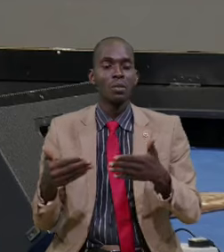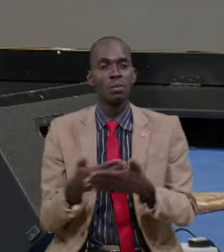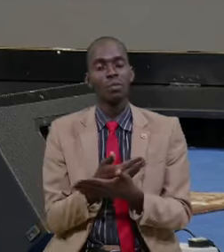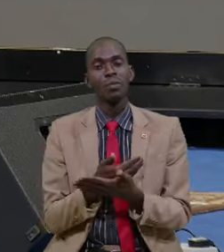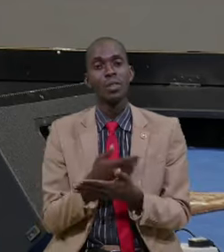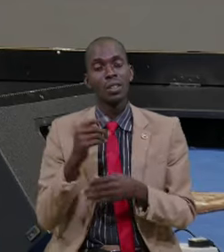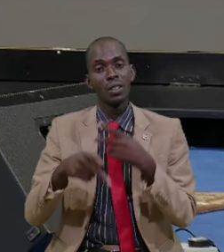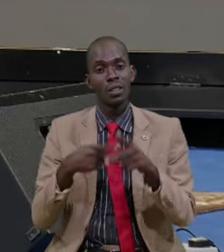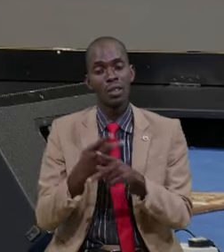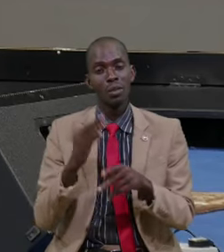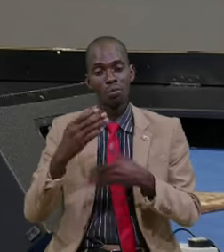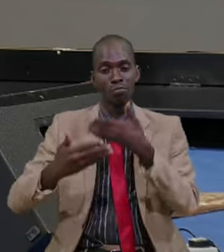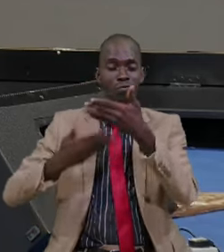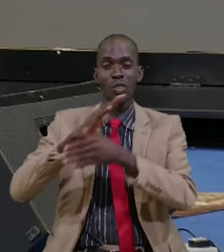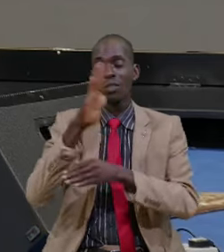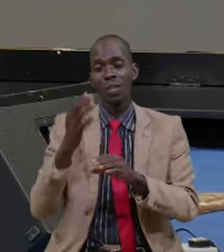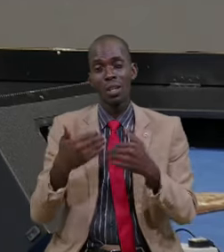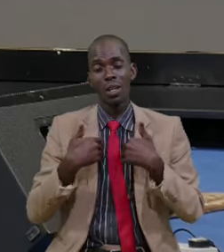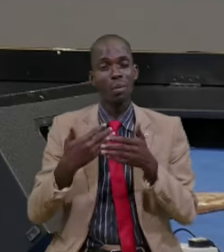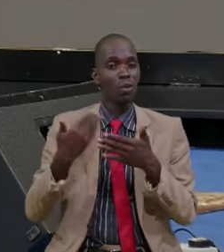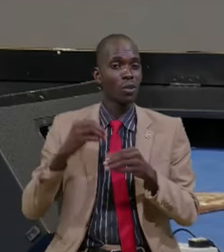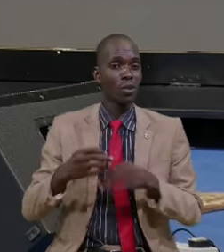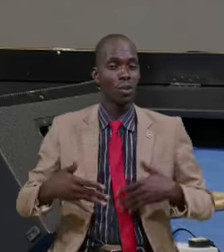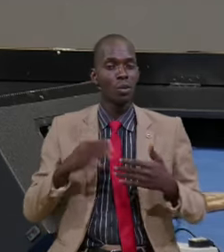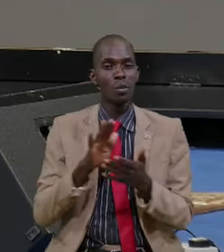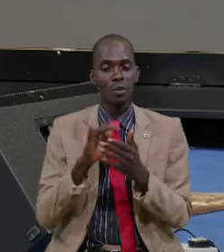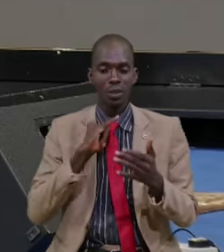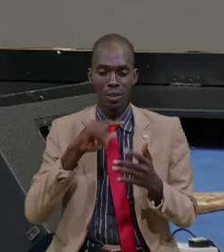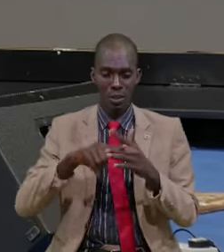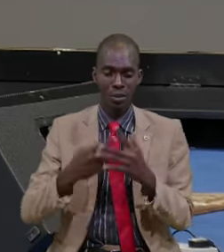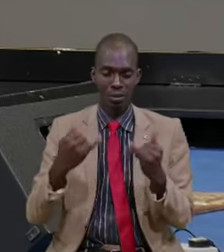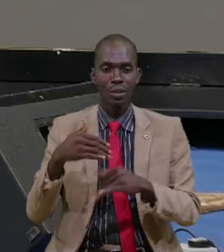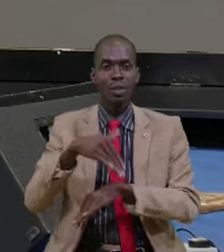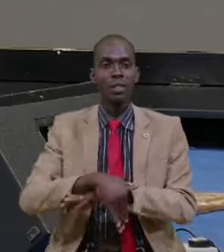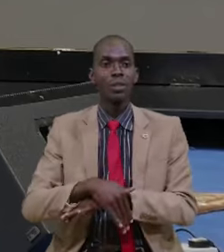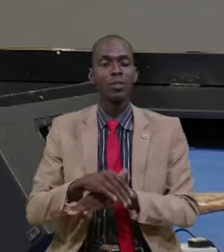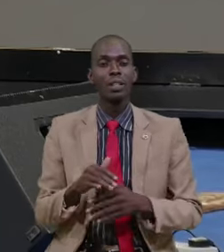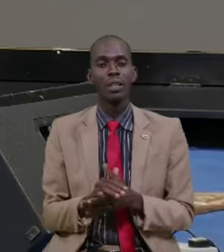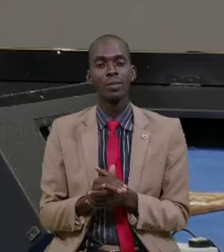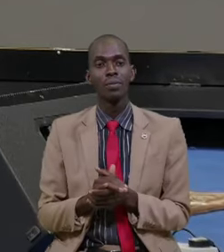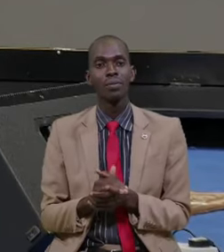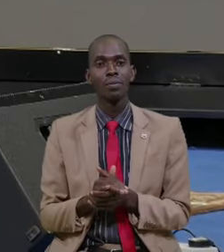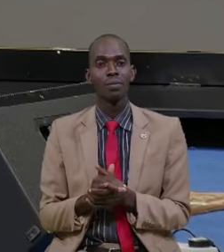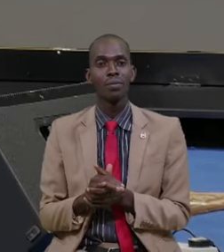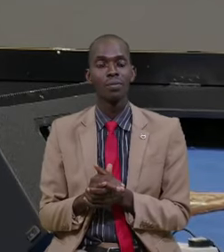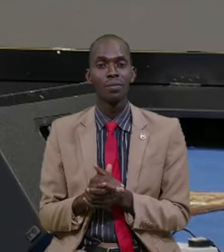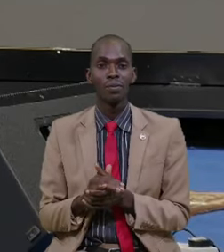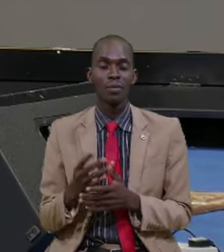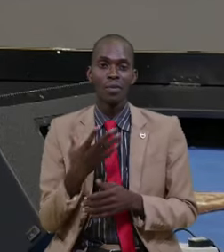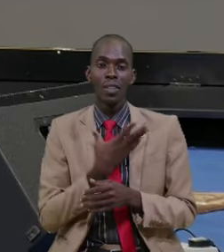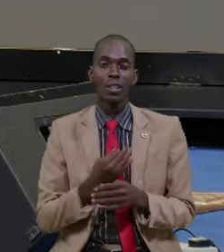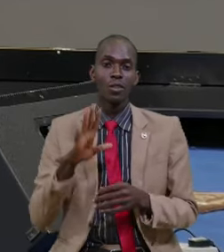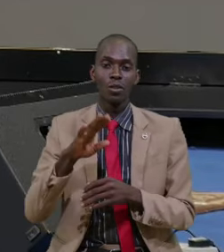progress you never had in your life tonight is beginning tonight. and the kind of energy,